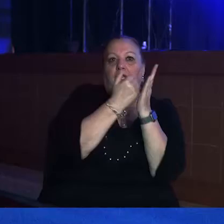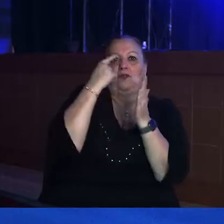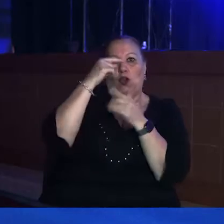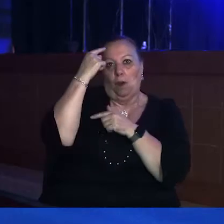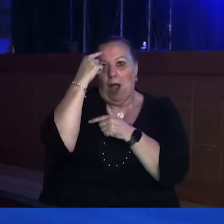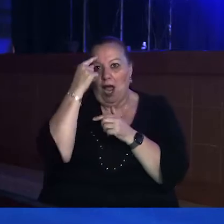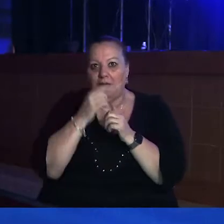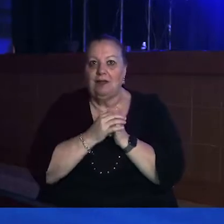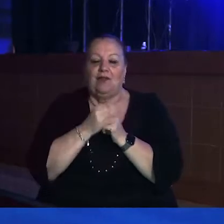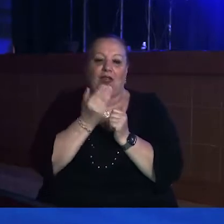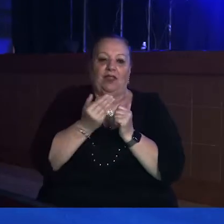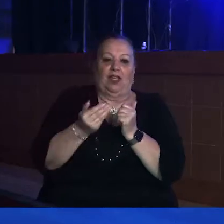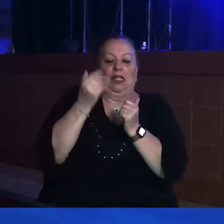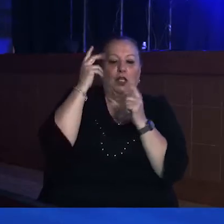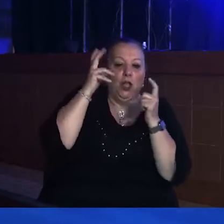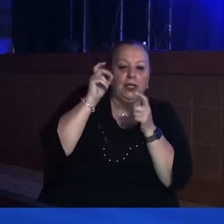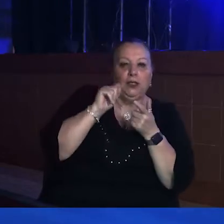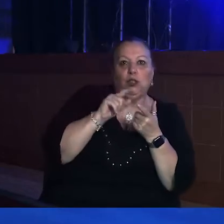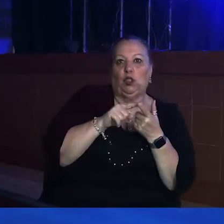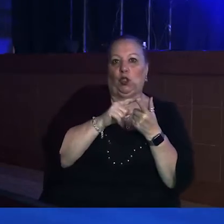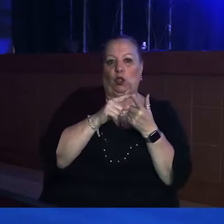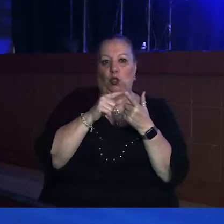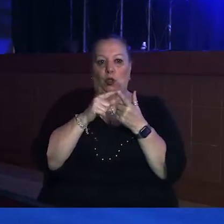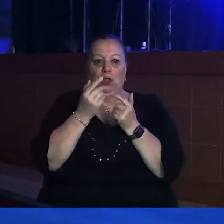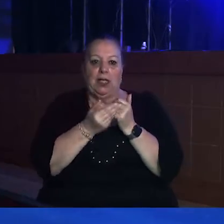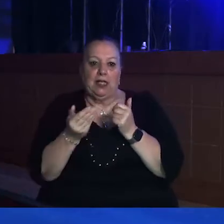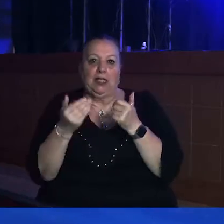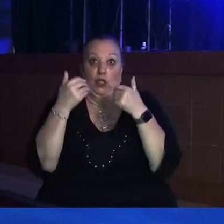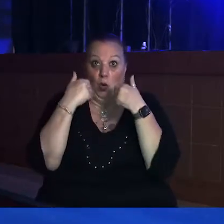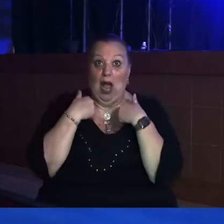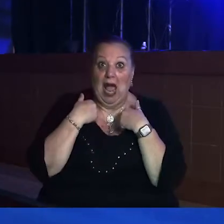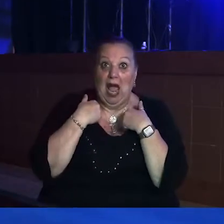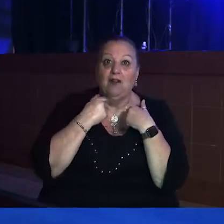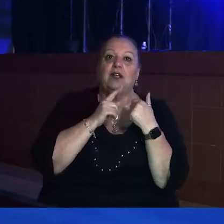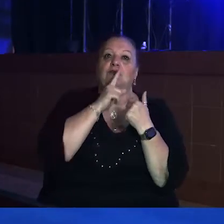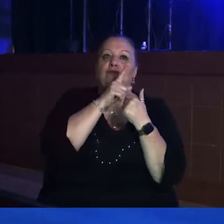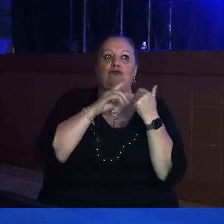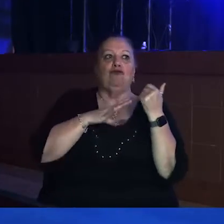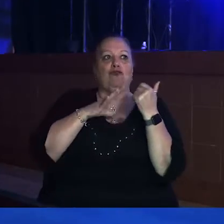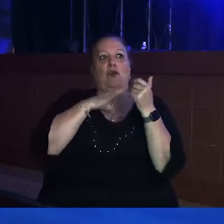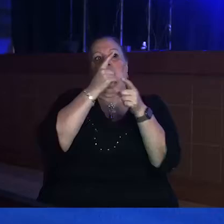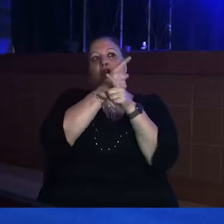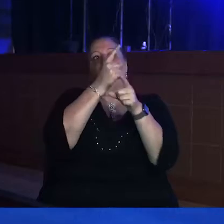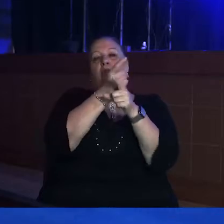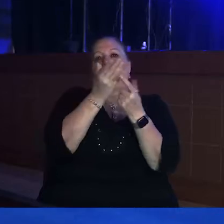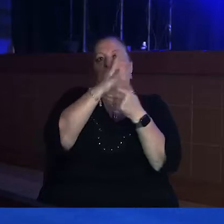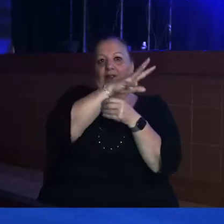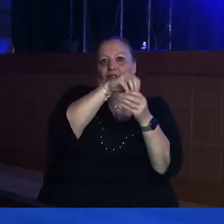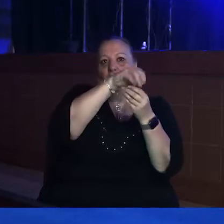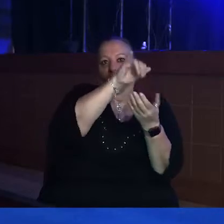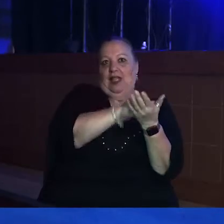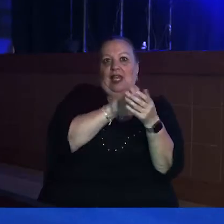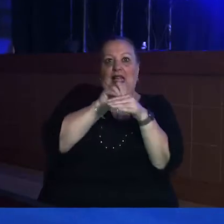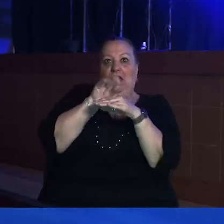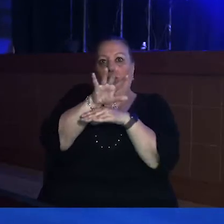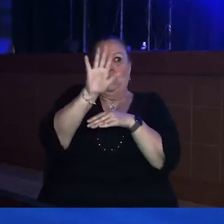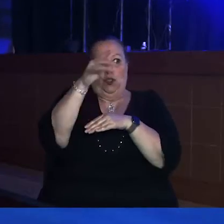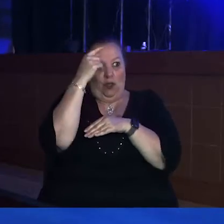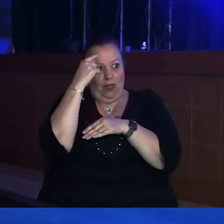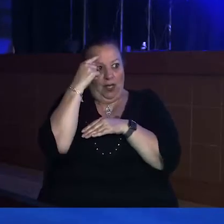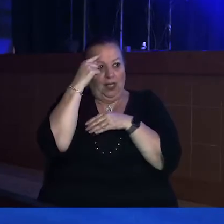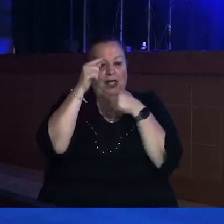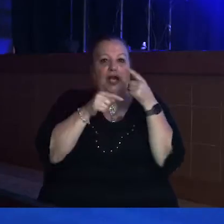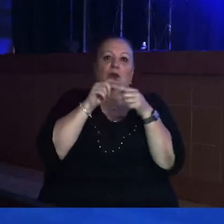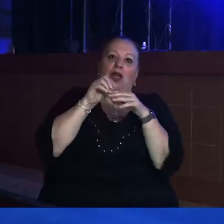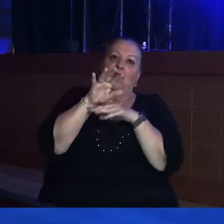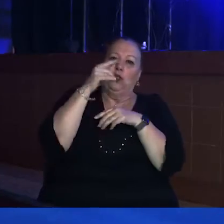things that you listen to, the things that you have. You get true and noble and right and stuff in there, and it influences your thinking. And when it influences your